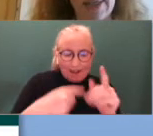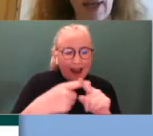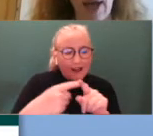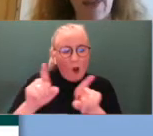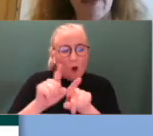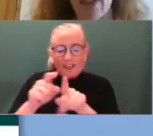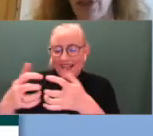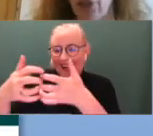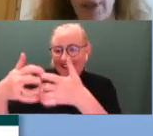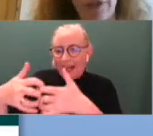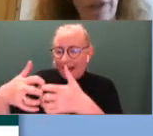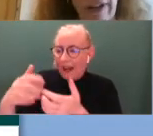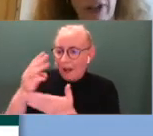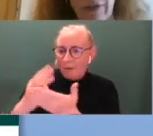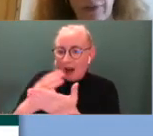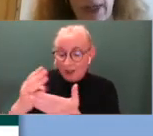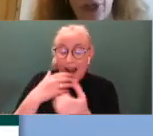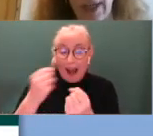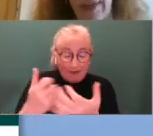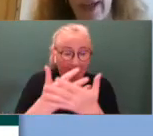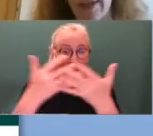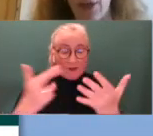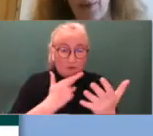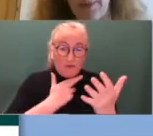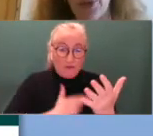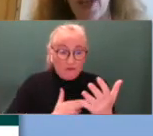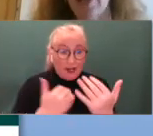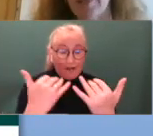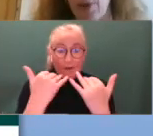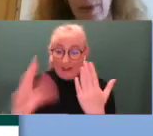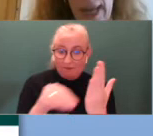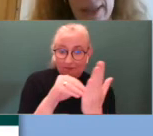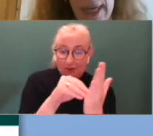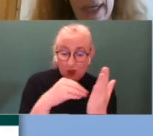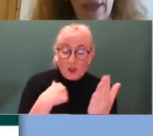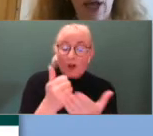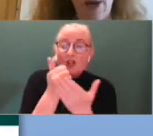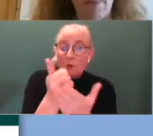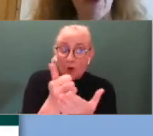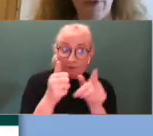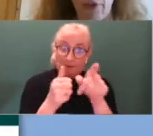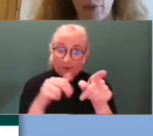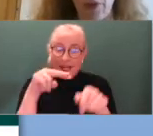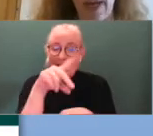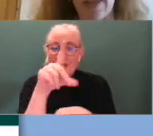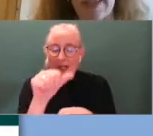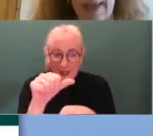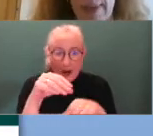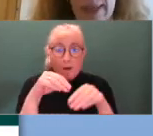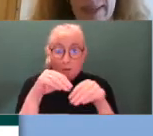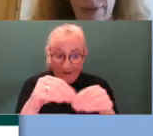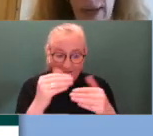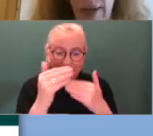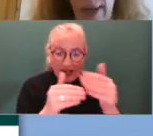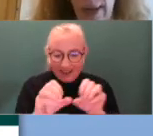annex, and there is a huge amount of very rich information in there. So we would support the NDA moving forward with that to